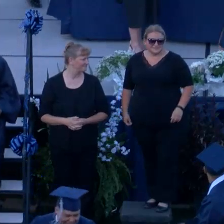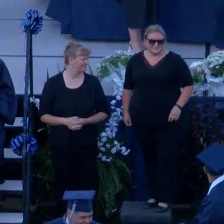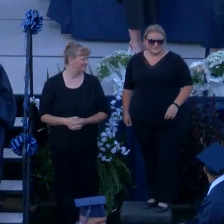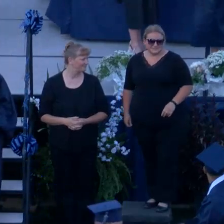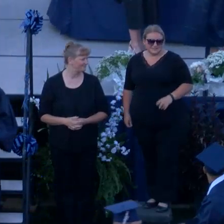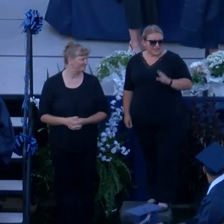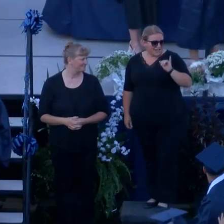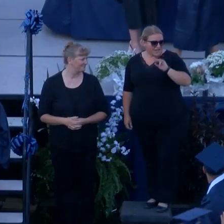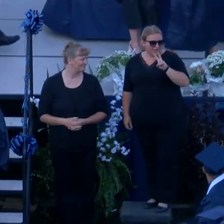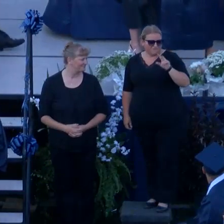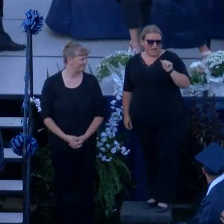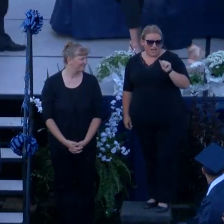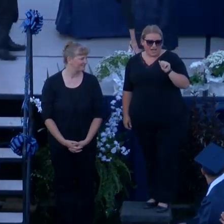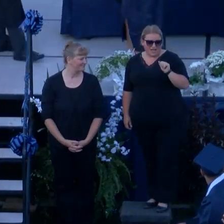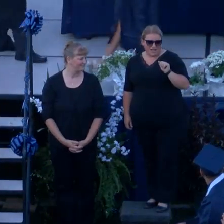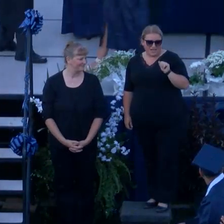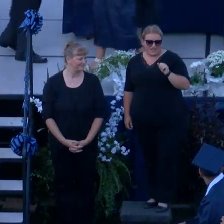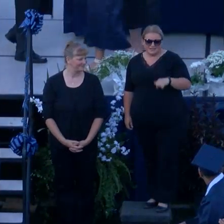Iva Tabay.